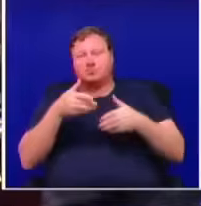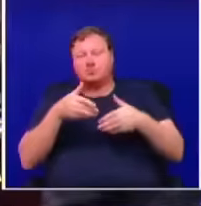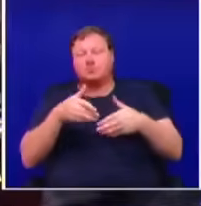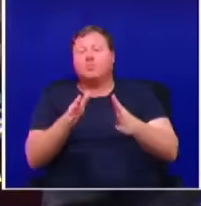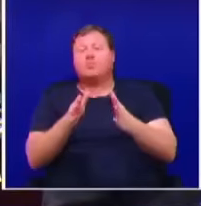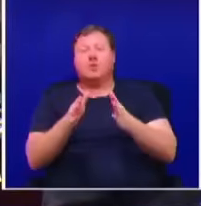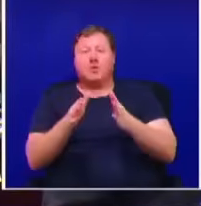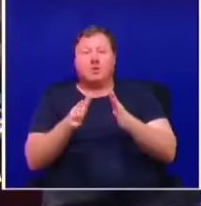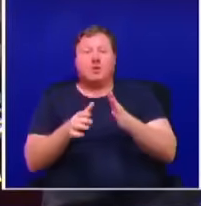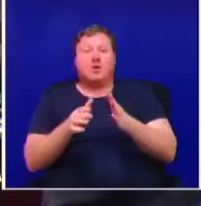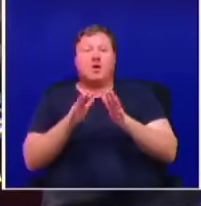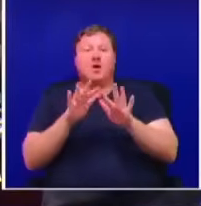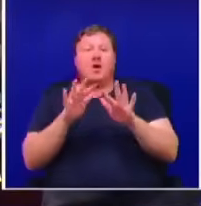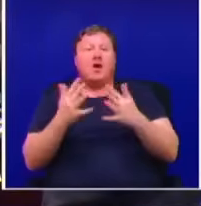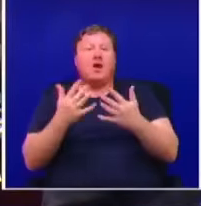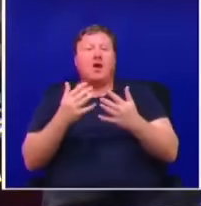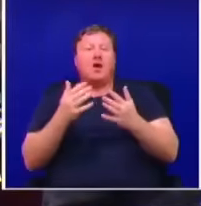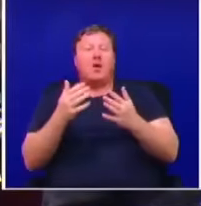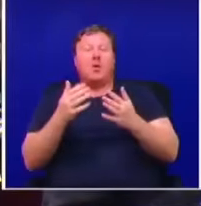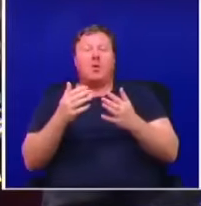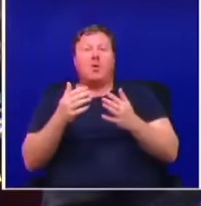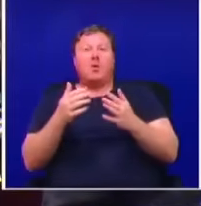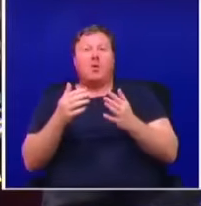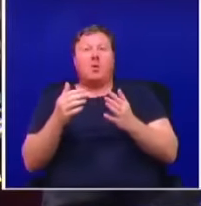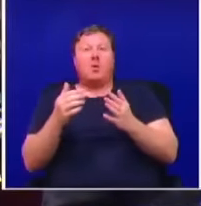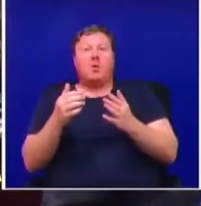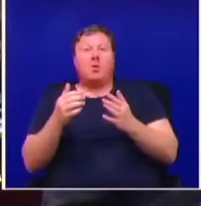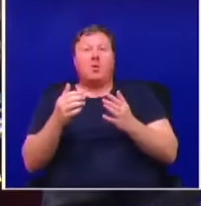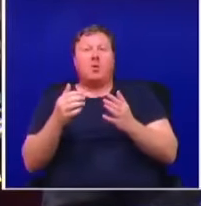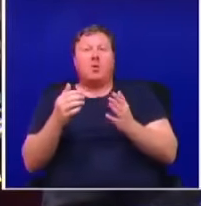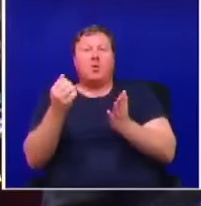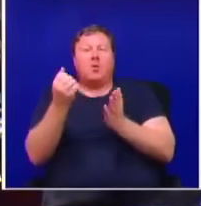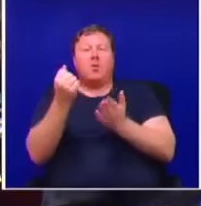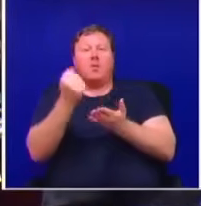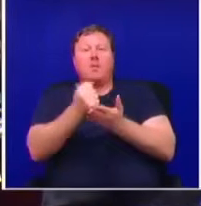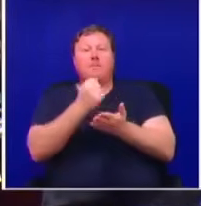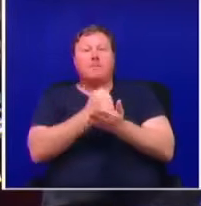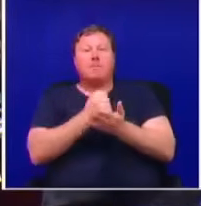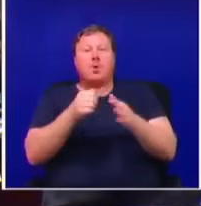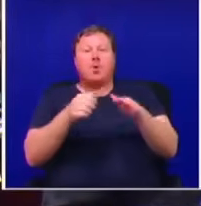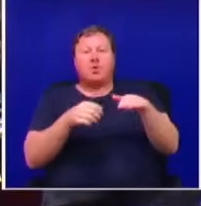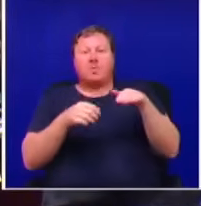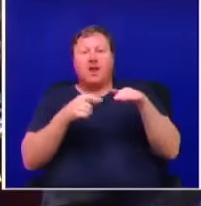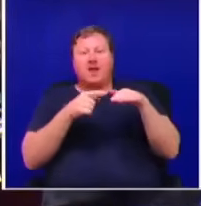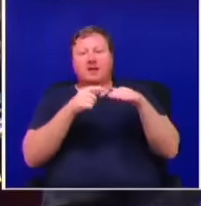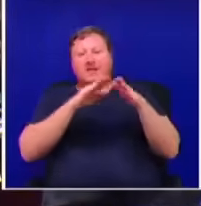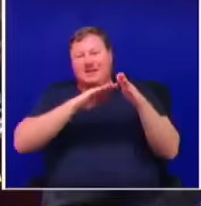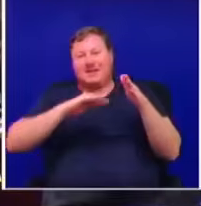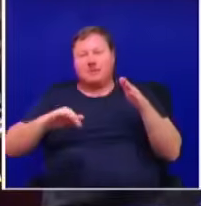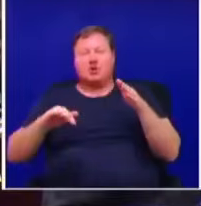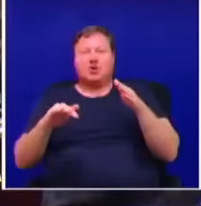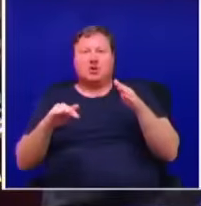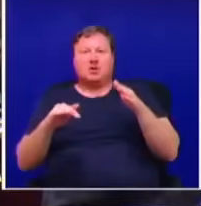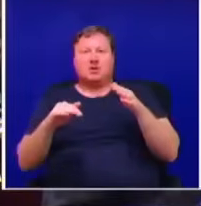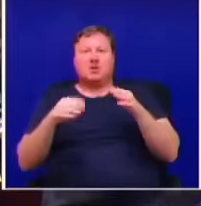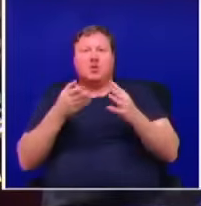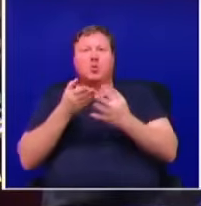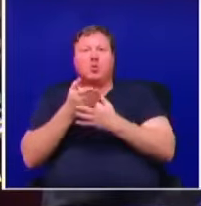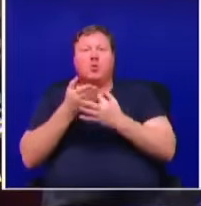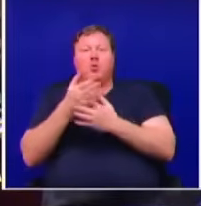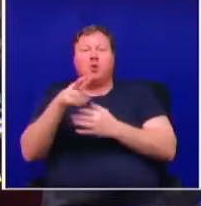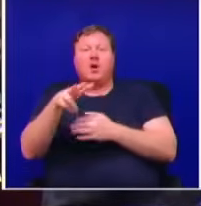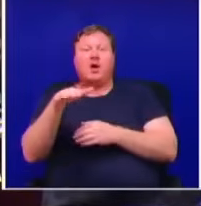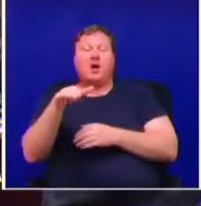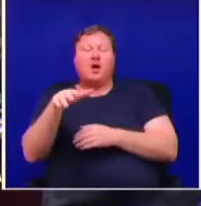has enabled the Post Bank to obtain exemption in terms of the Banks Act to implement